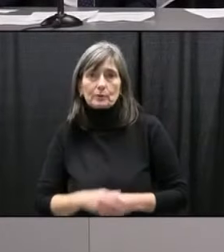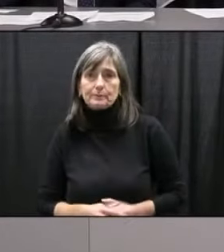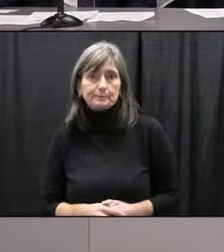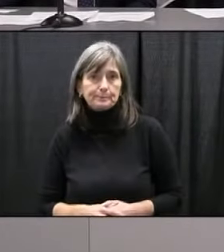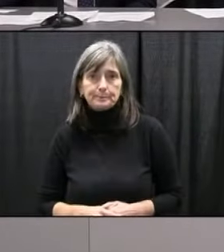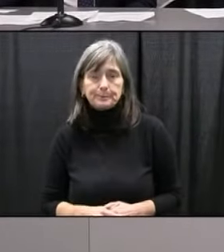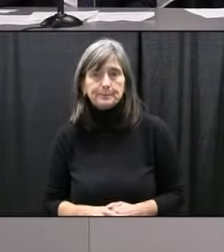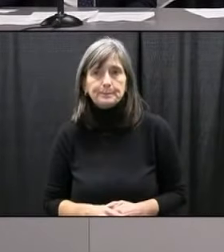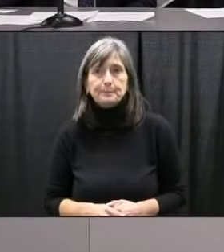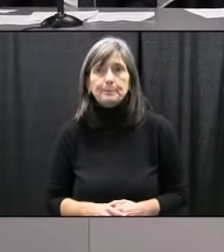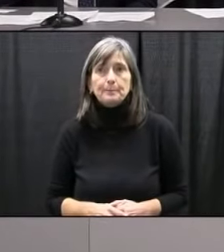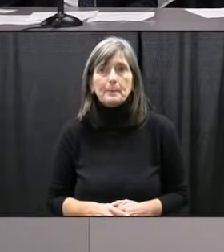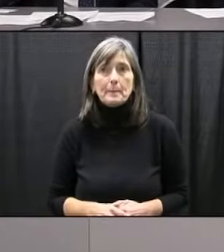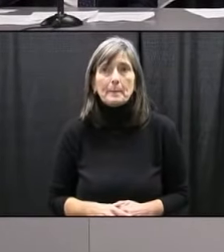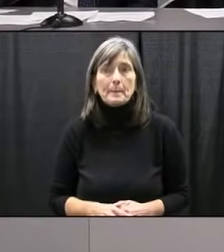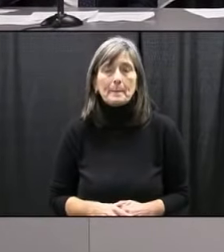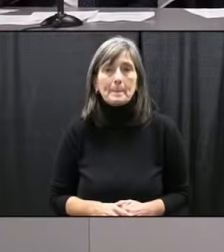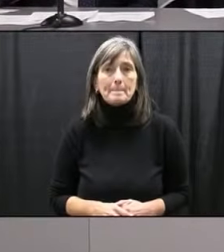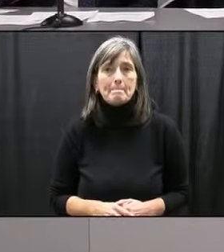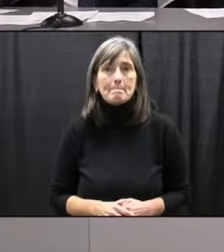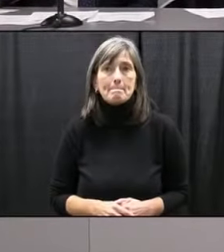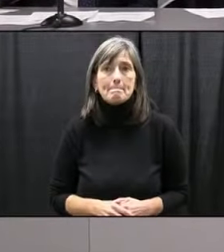time.